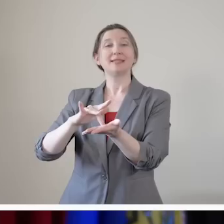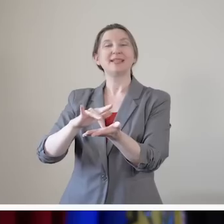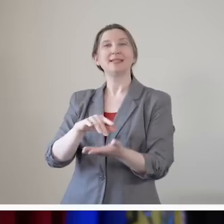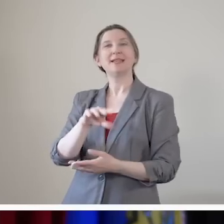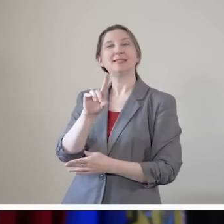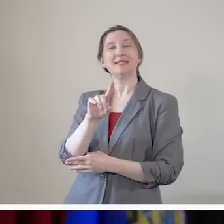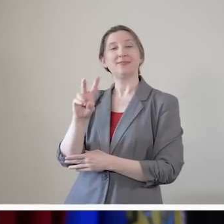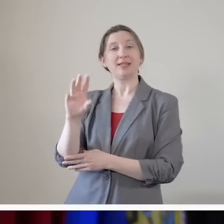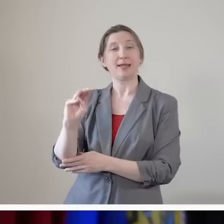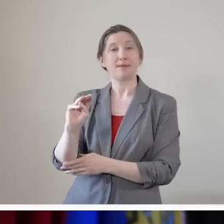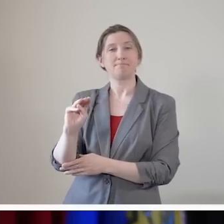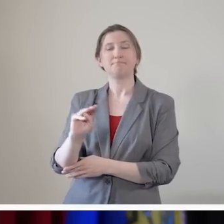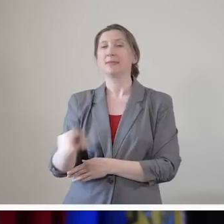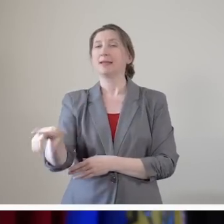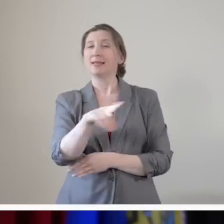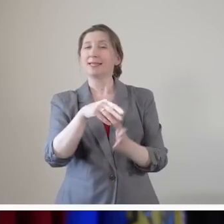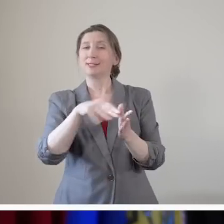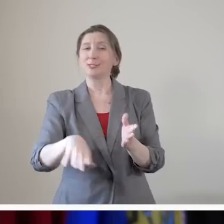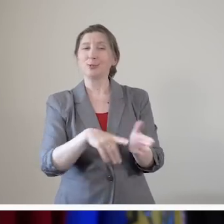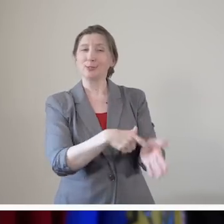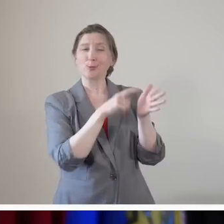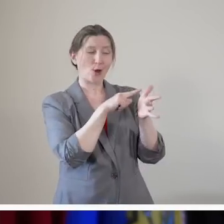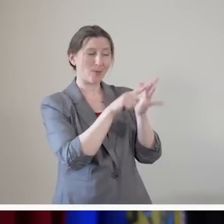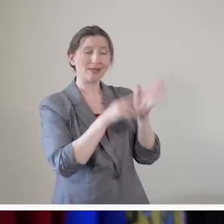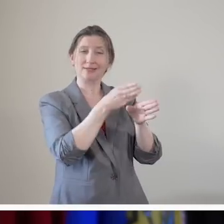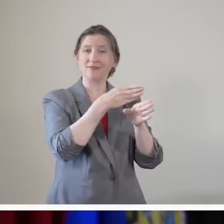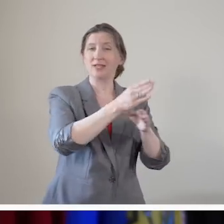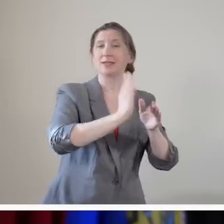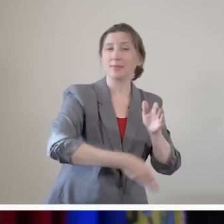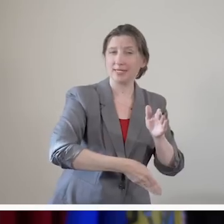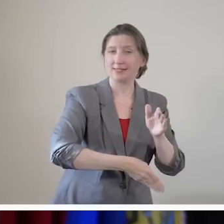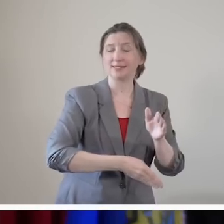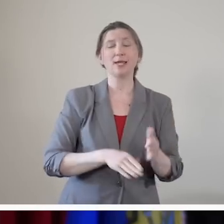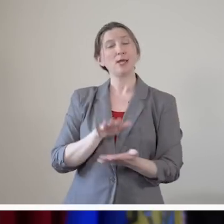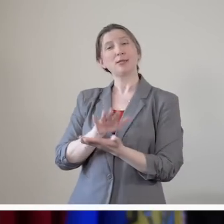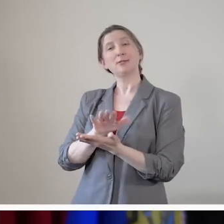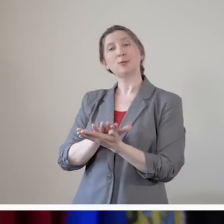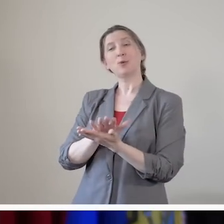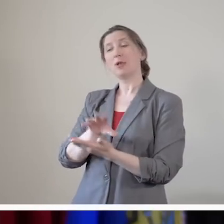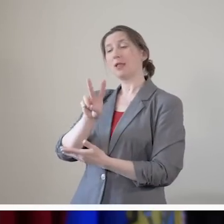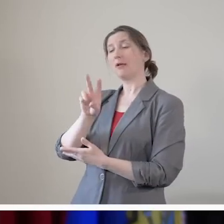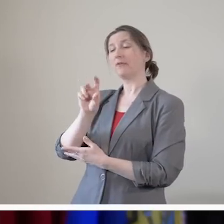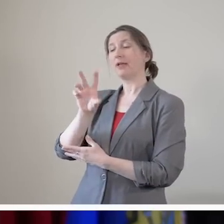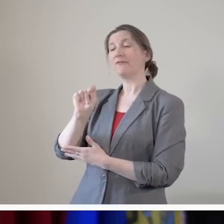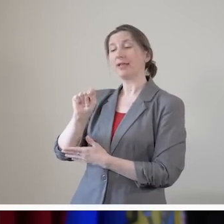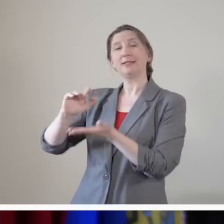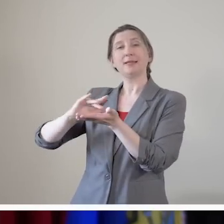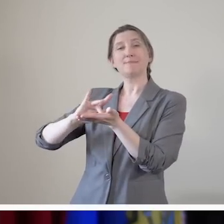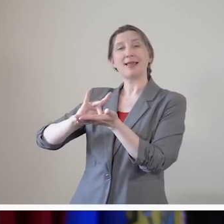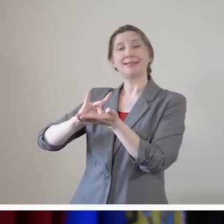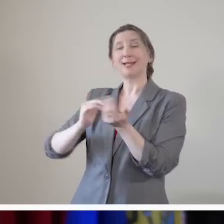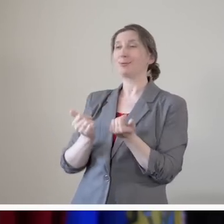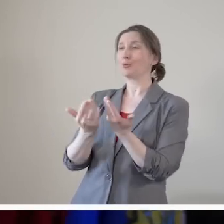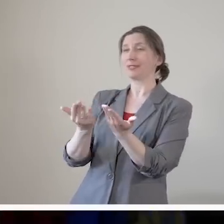completed the requirements of the respective course of study. Upon the recommendation of the faculty of the School of Veterinary Medicine, I present these candidates for